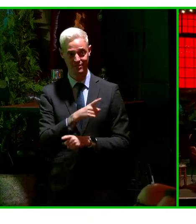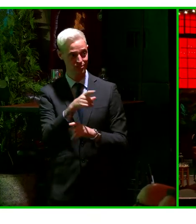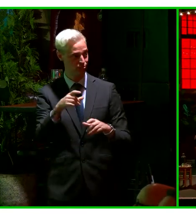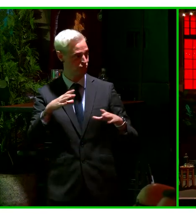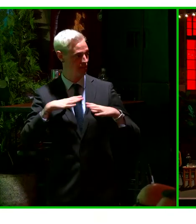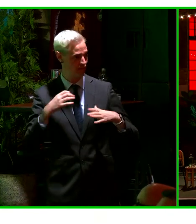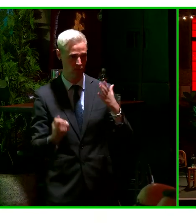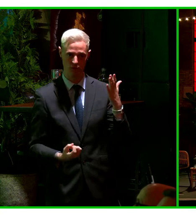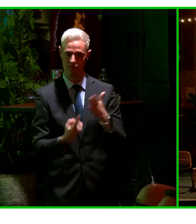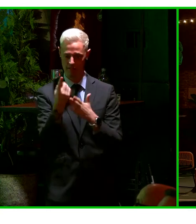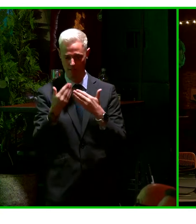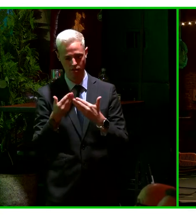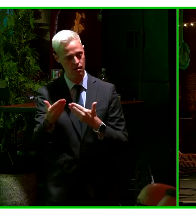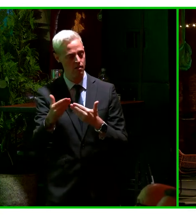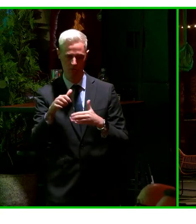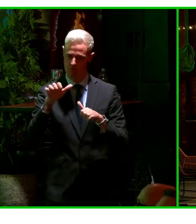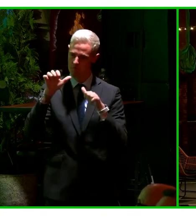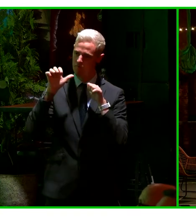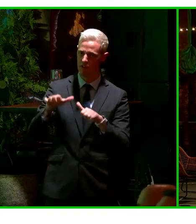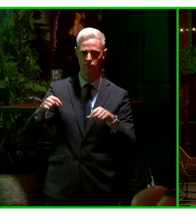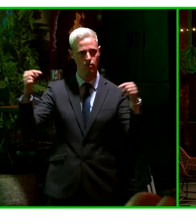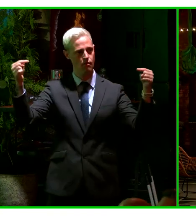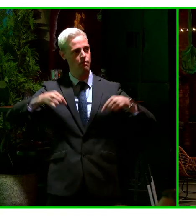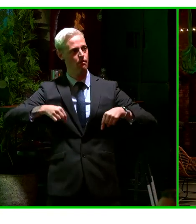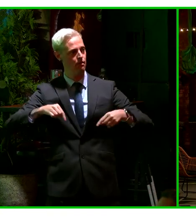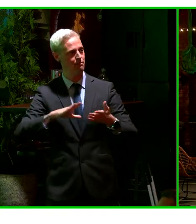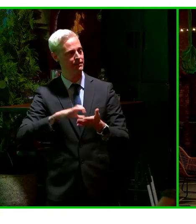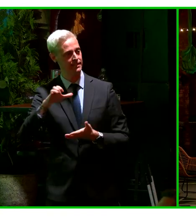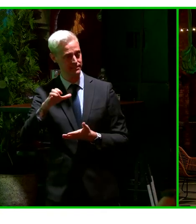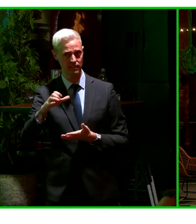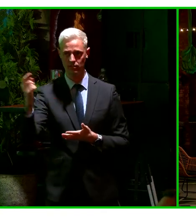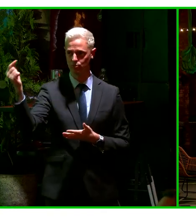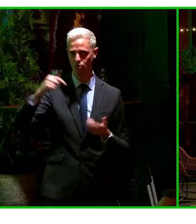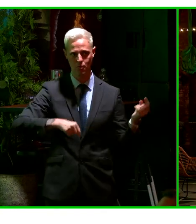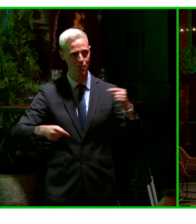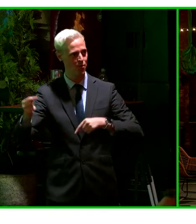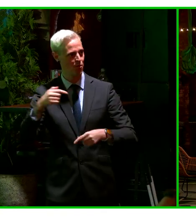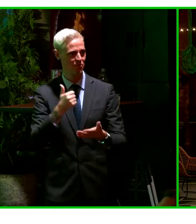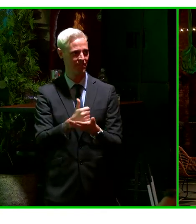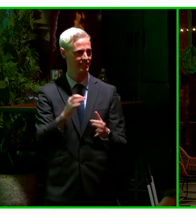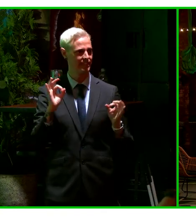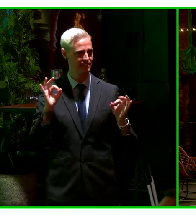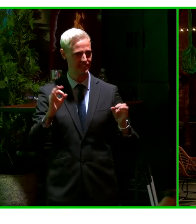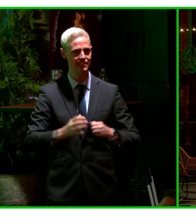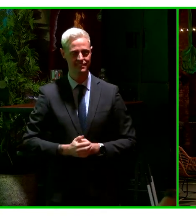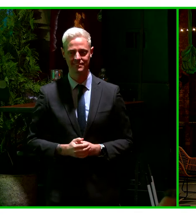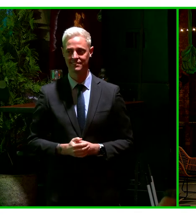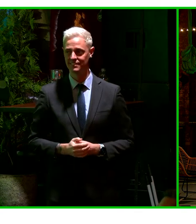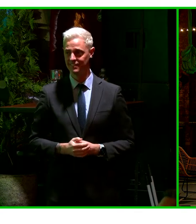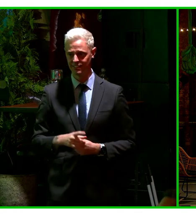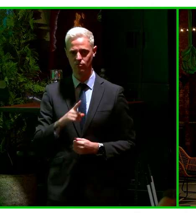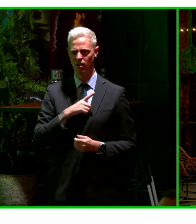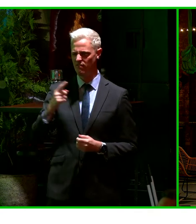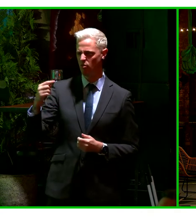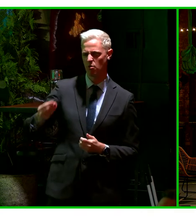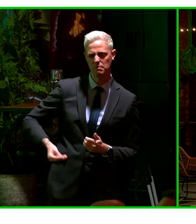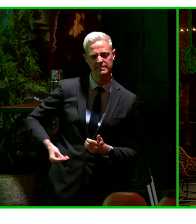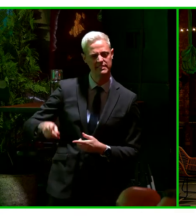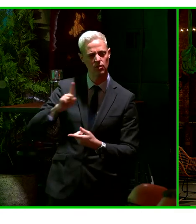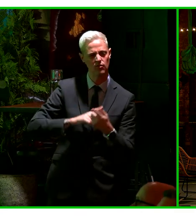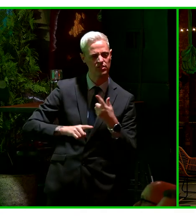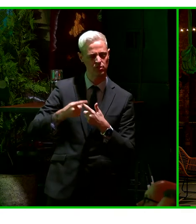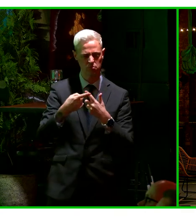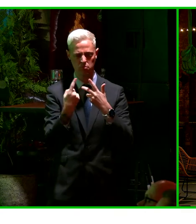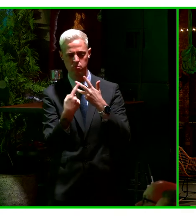event. Welcome. This is one of my favourite places in Manchester. I'm known to be here quite a bit, not always for business conferences like this. It's